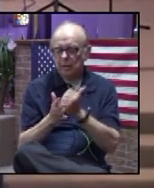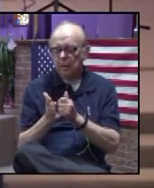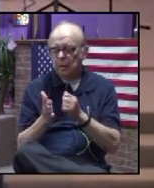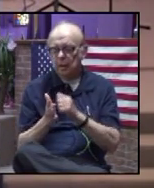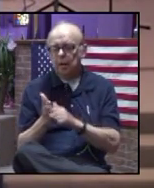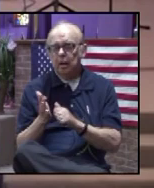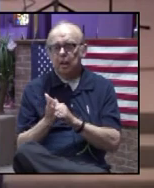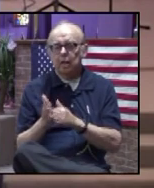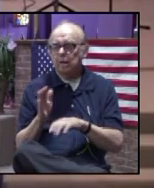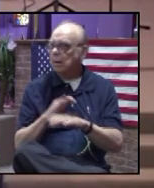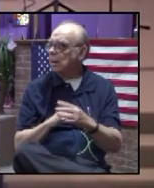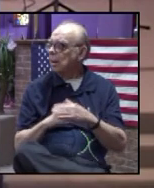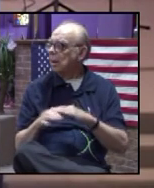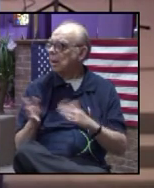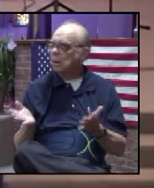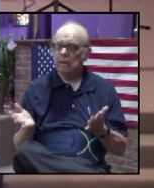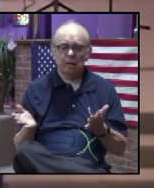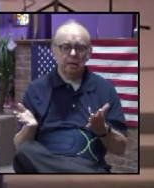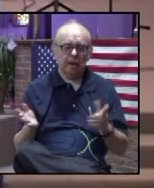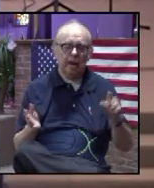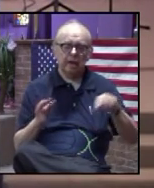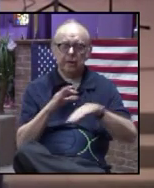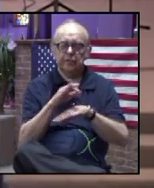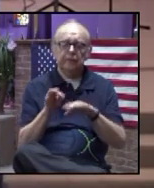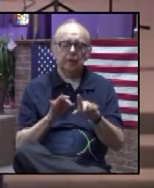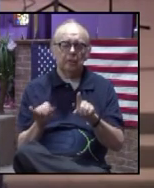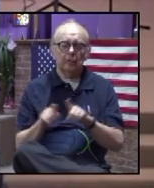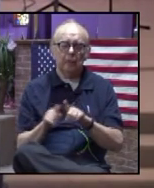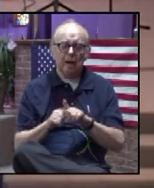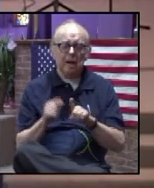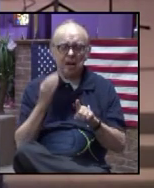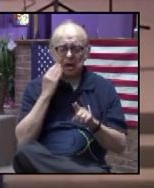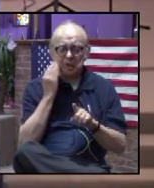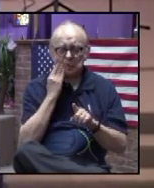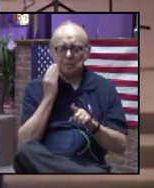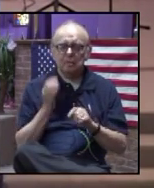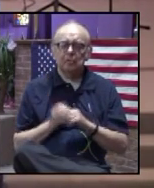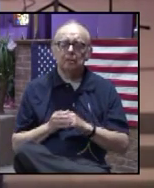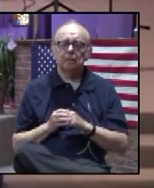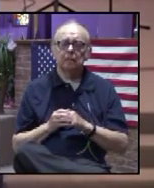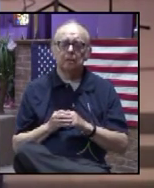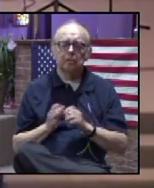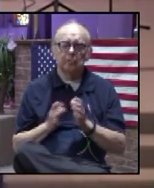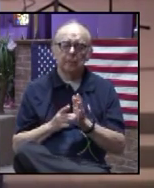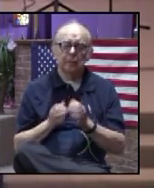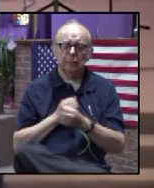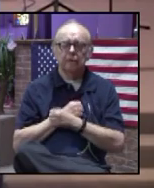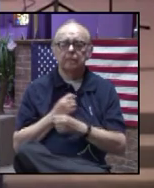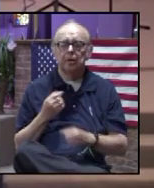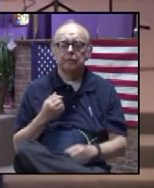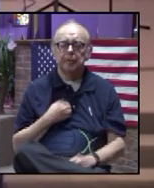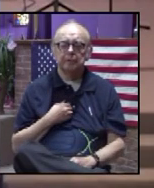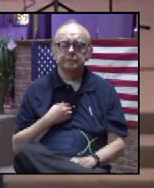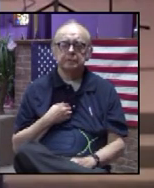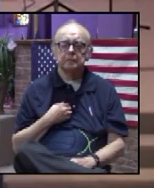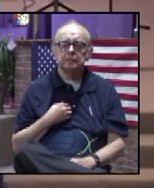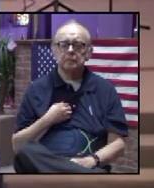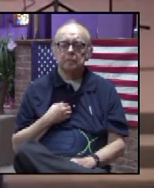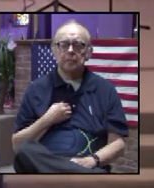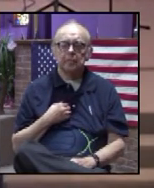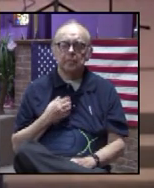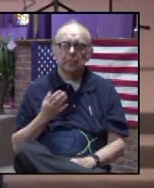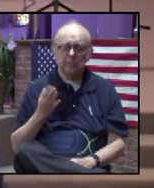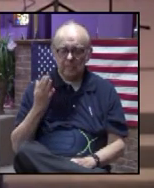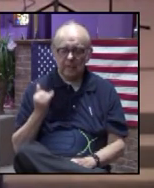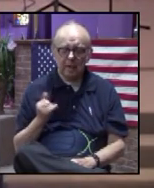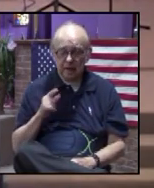in his hands and in his feet, I know Jesus loves me. Why?